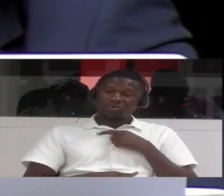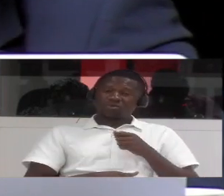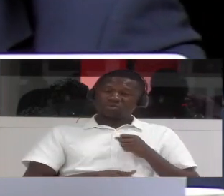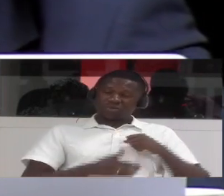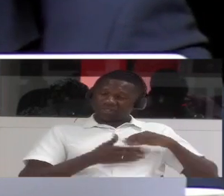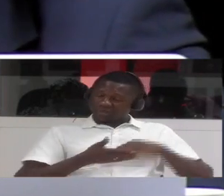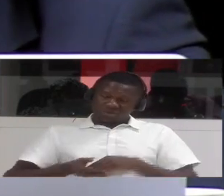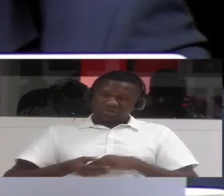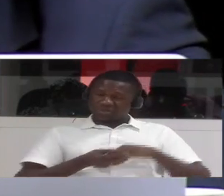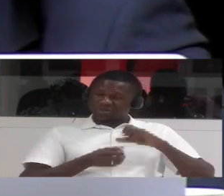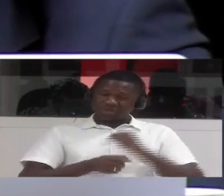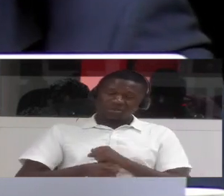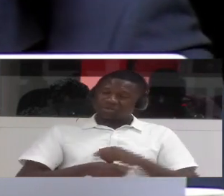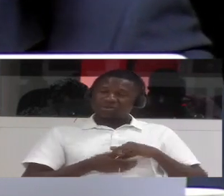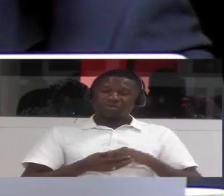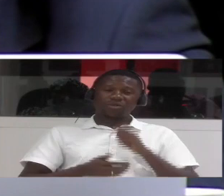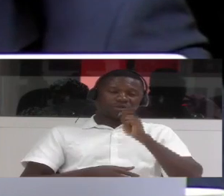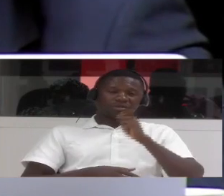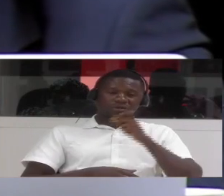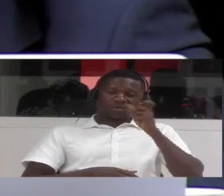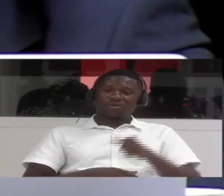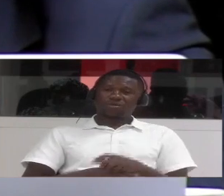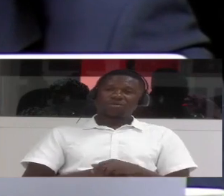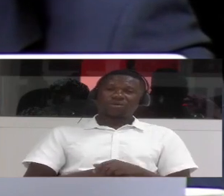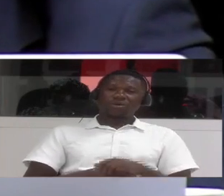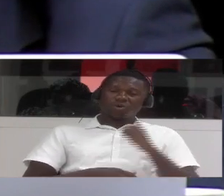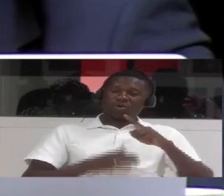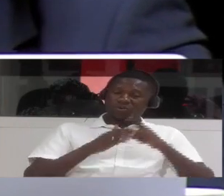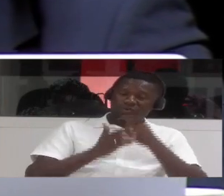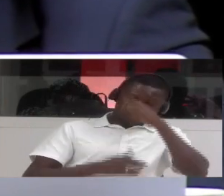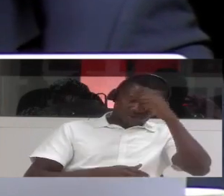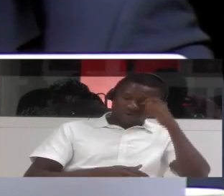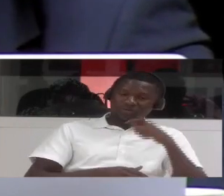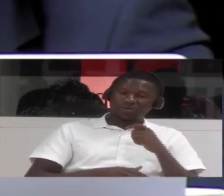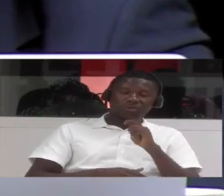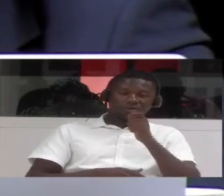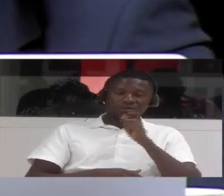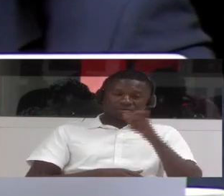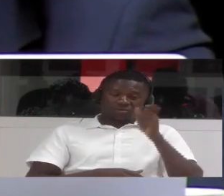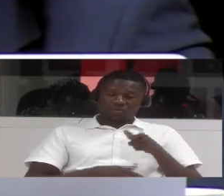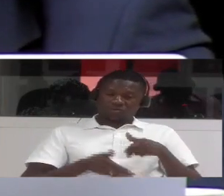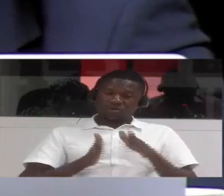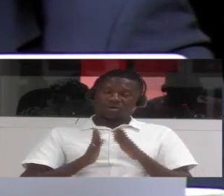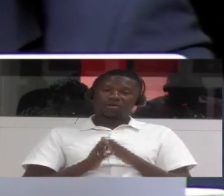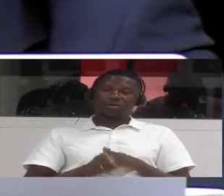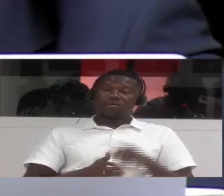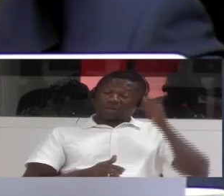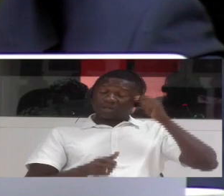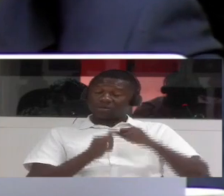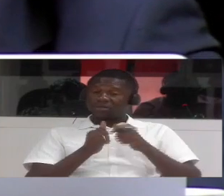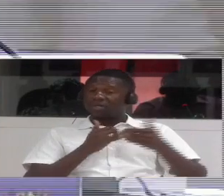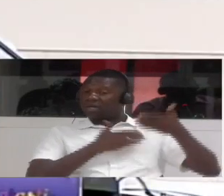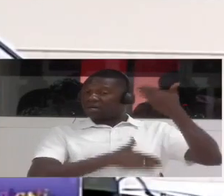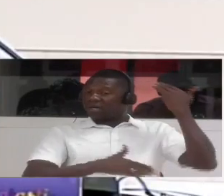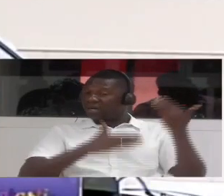to muscle journalists or the practice of journalism. I recall that in the early part of your